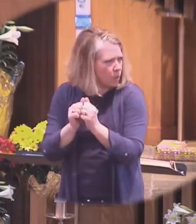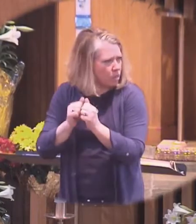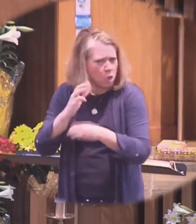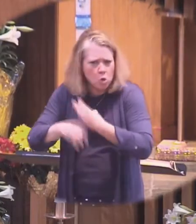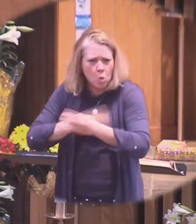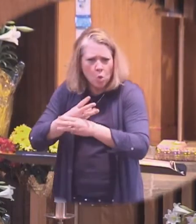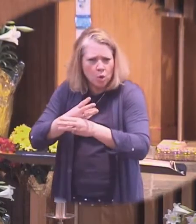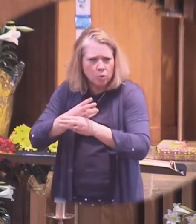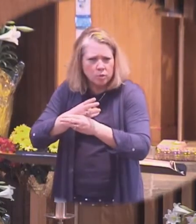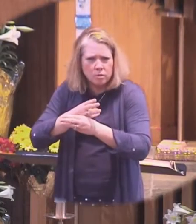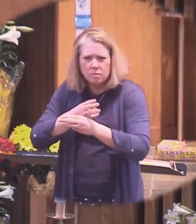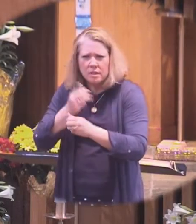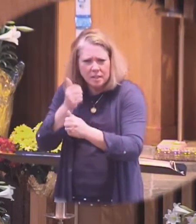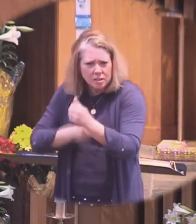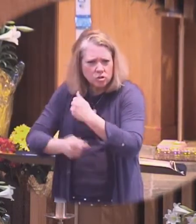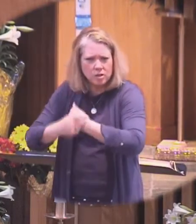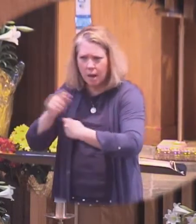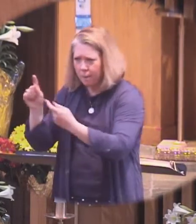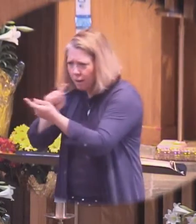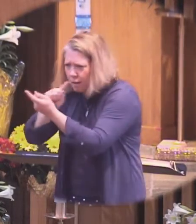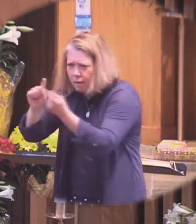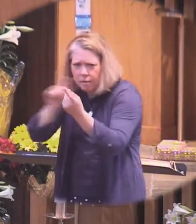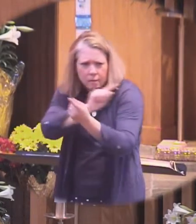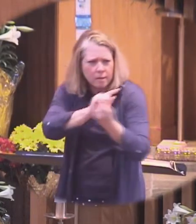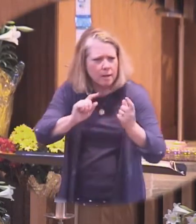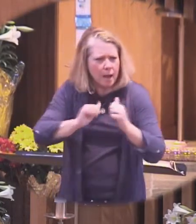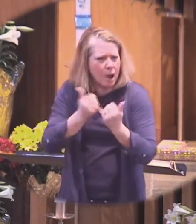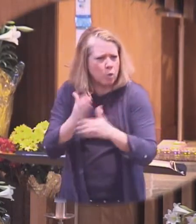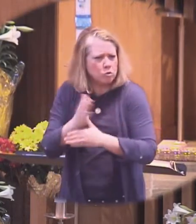those that we encounter every day?